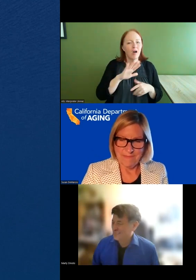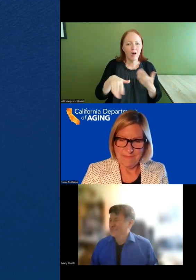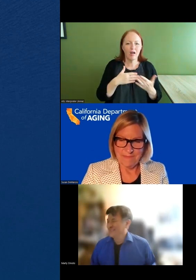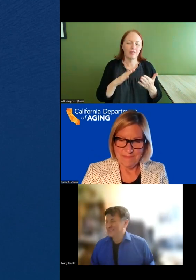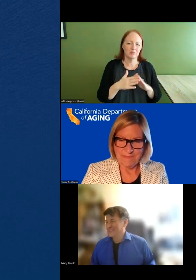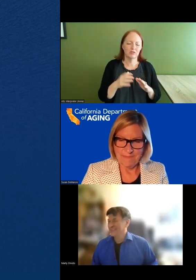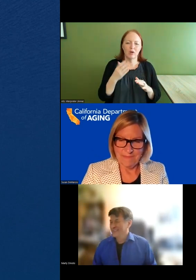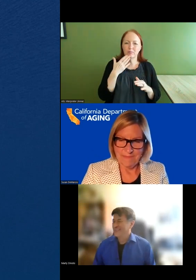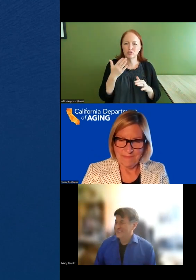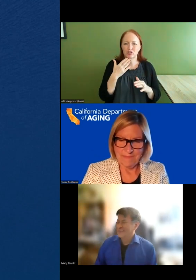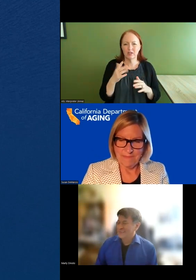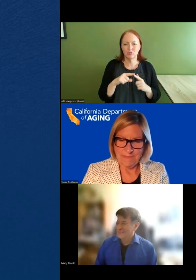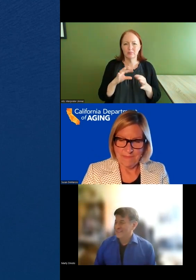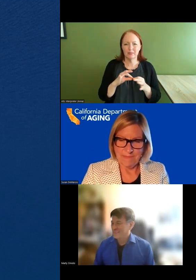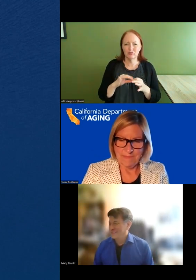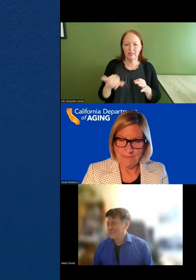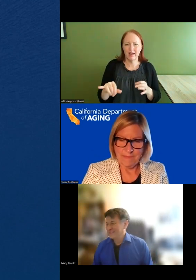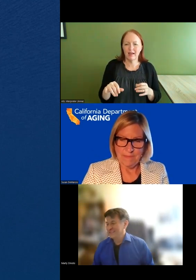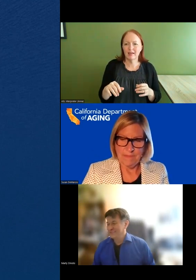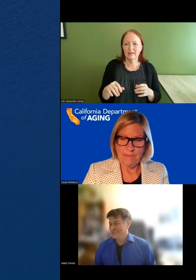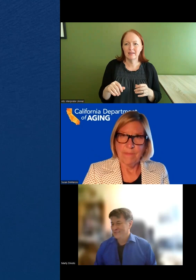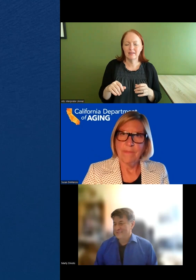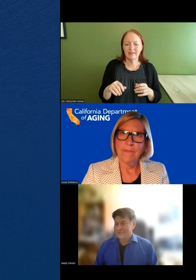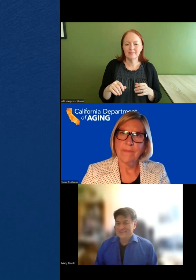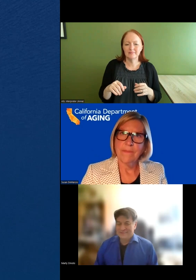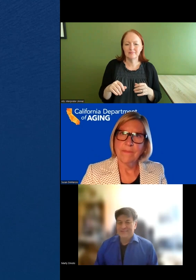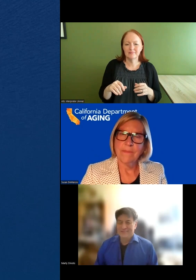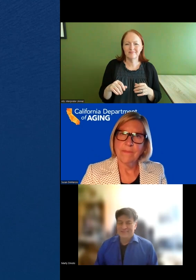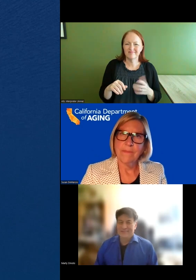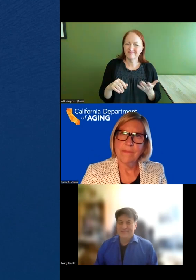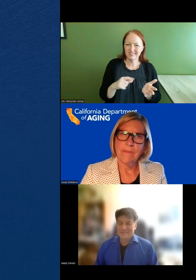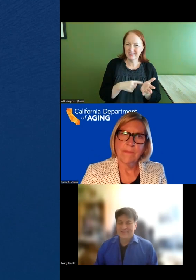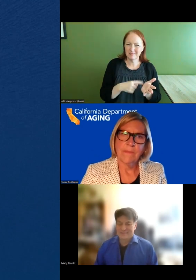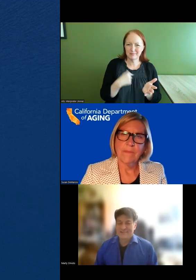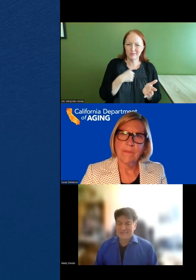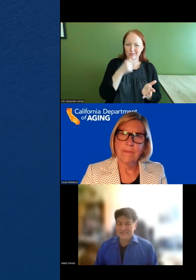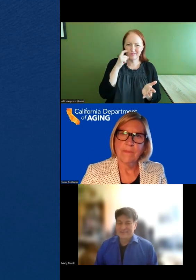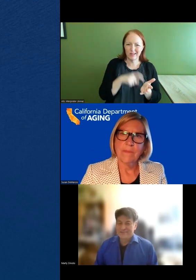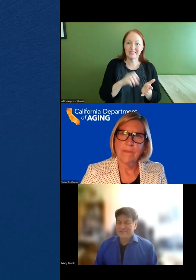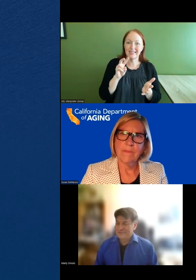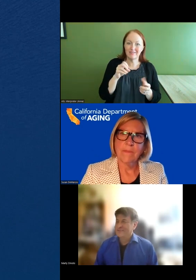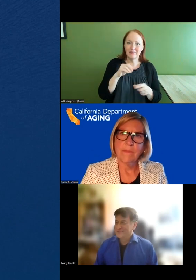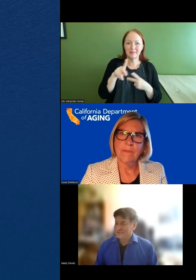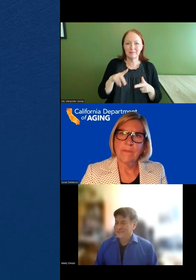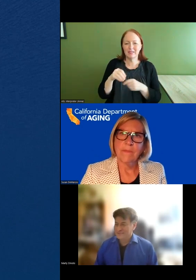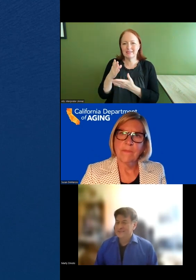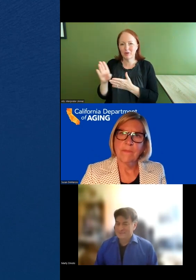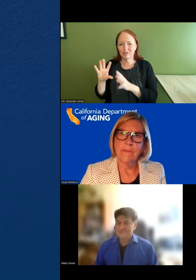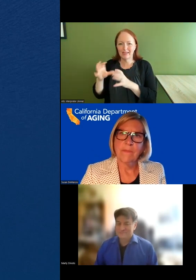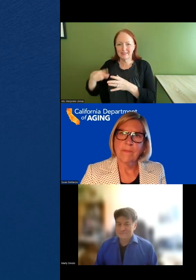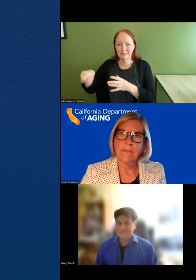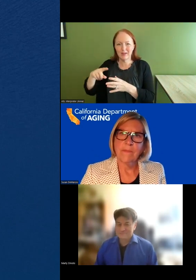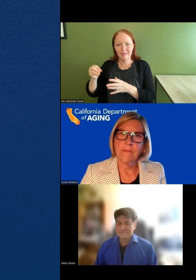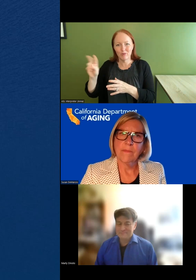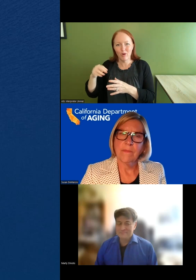So I really appreciate you bringing that up, because I think it's not often that we recognize that even folks within marginalized communities have